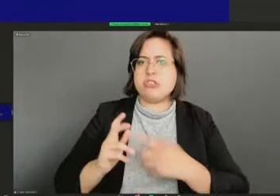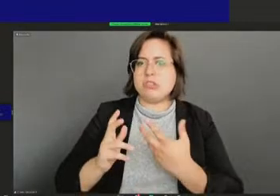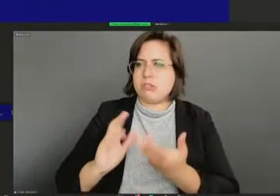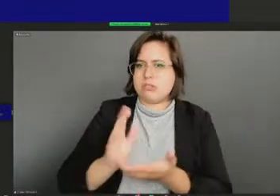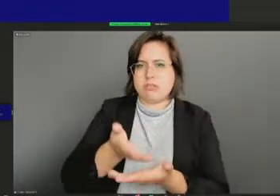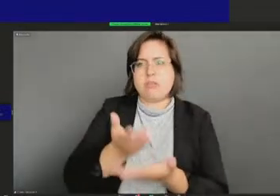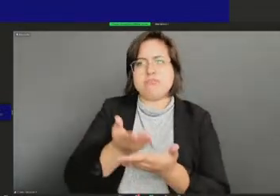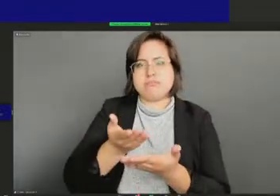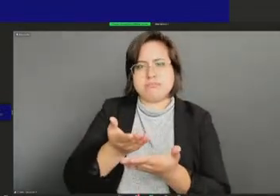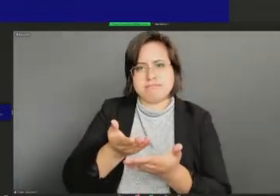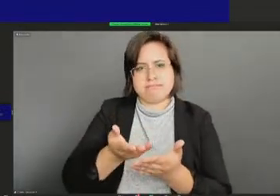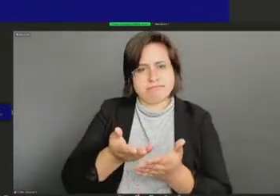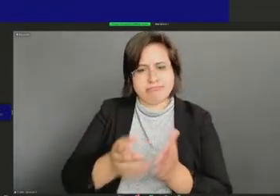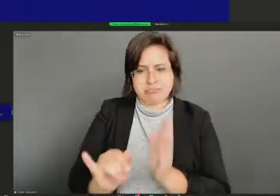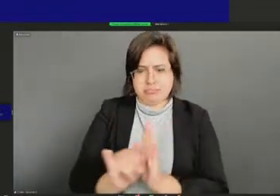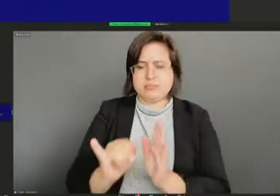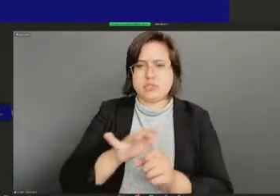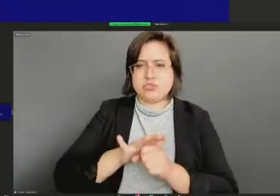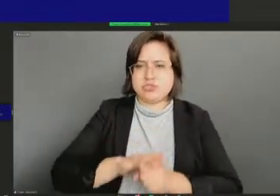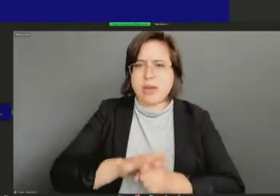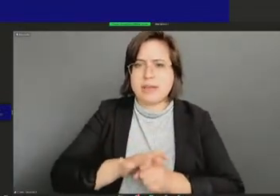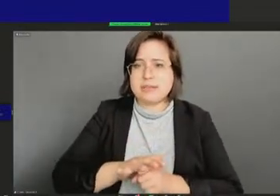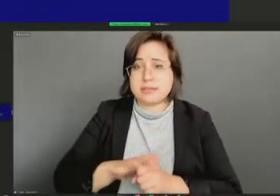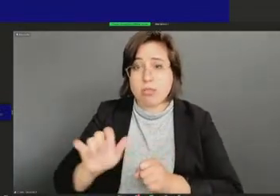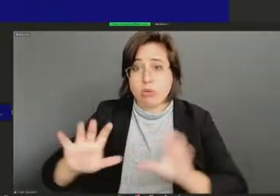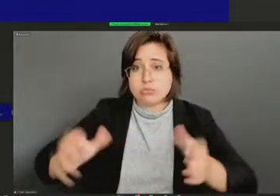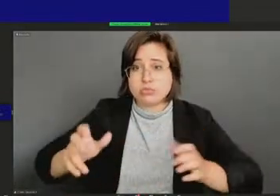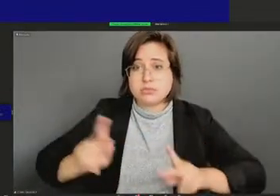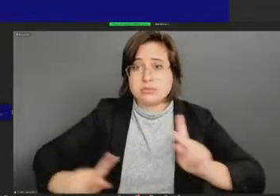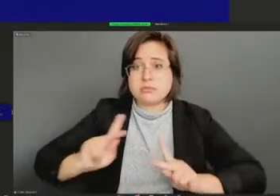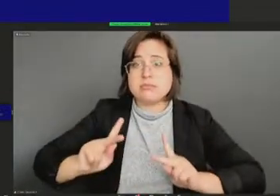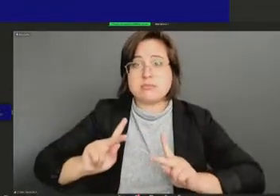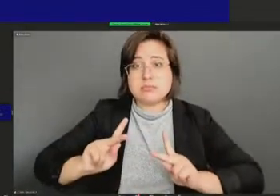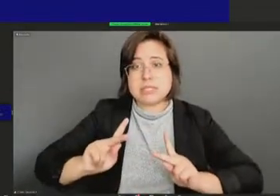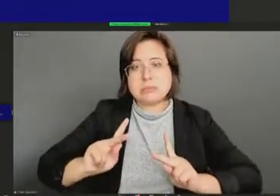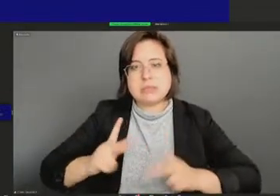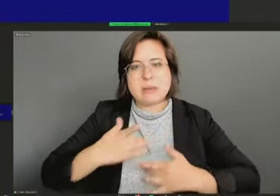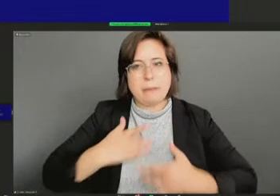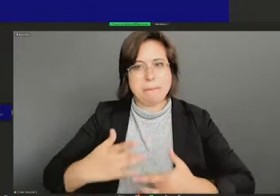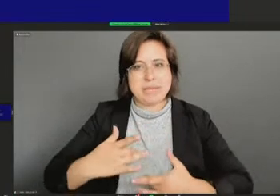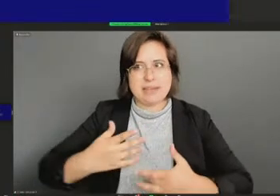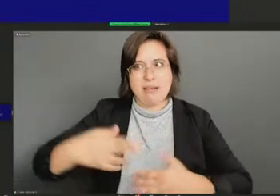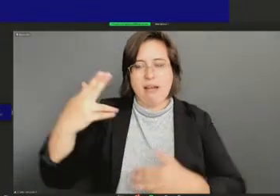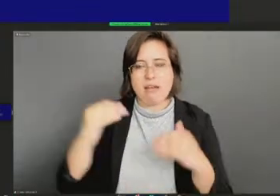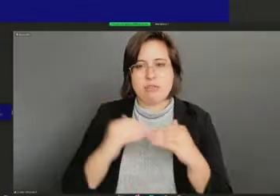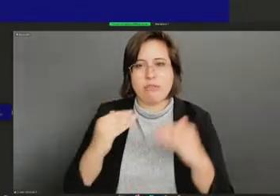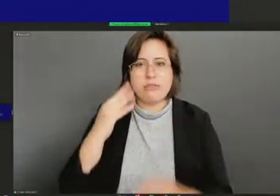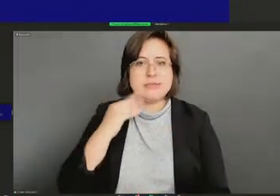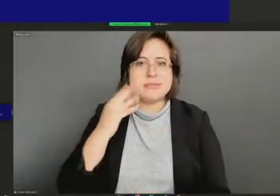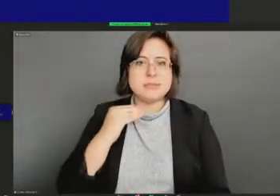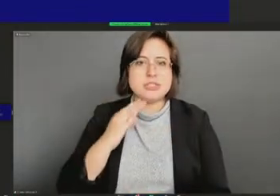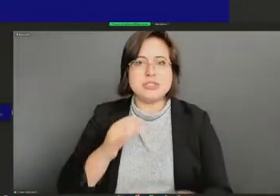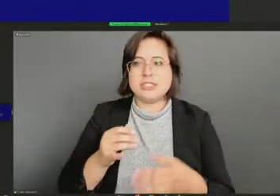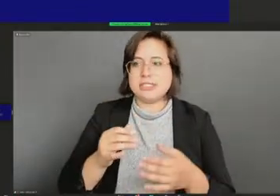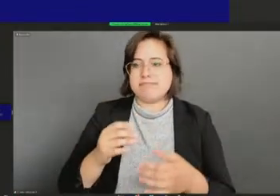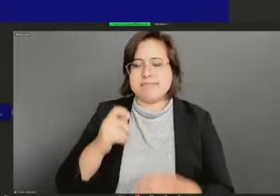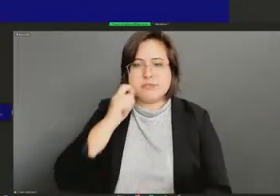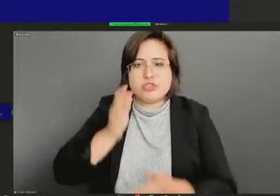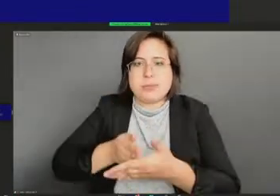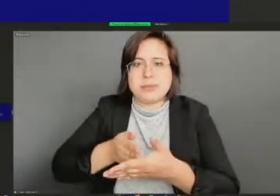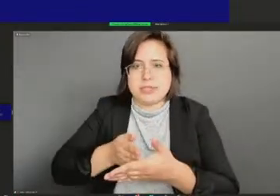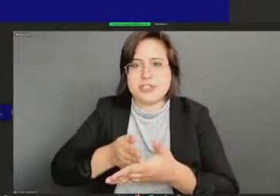these populations also have higher levels of experiences of discrimination. The individual subjective experience